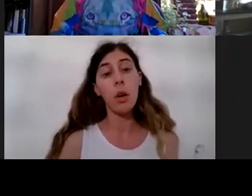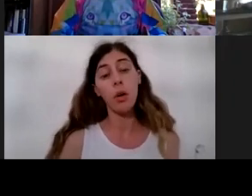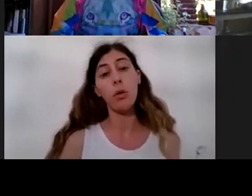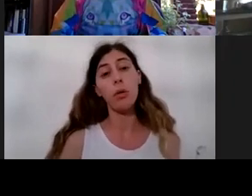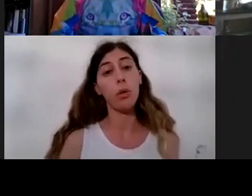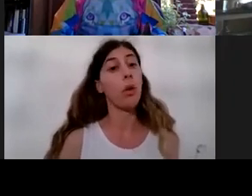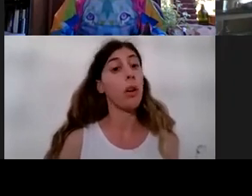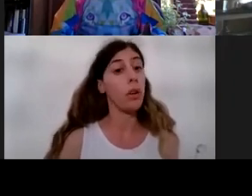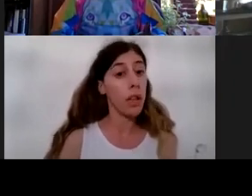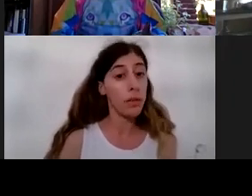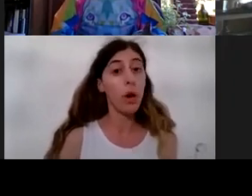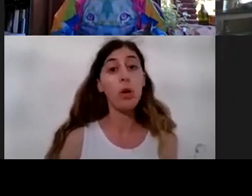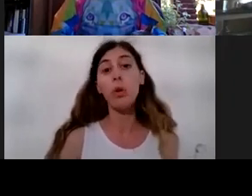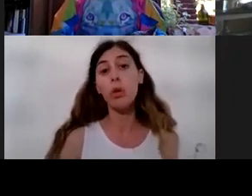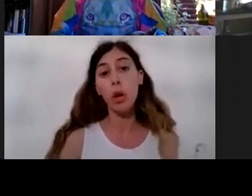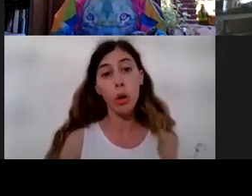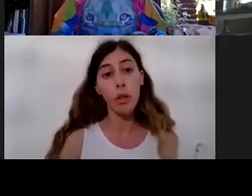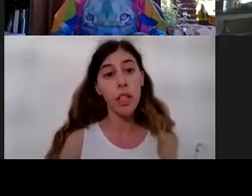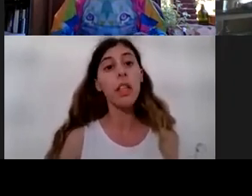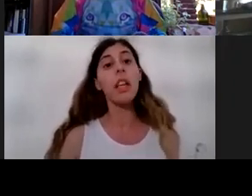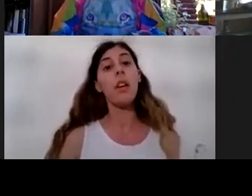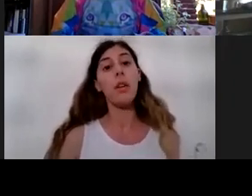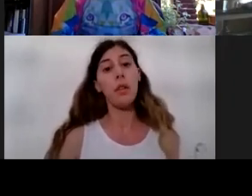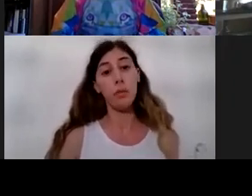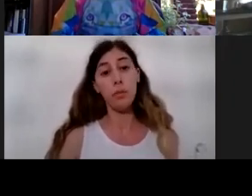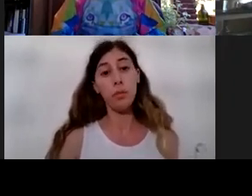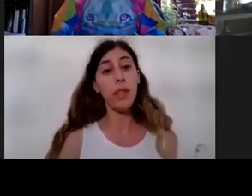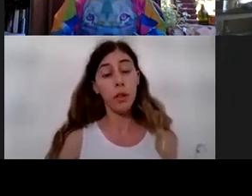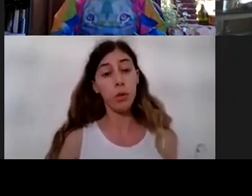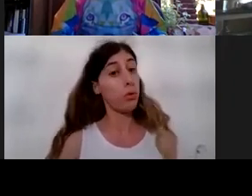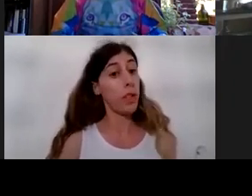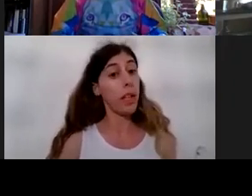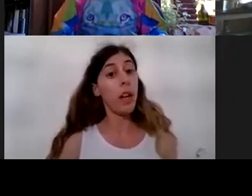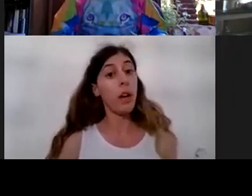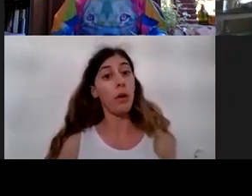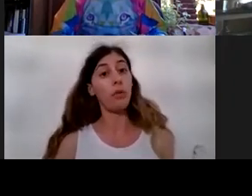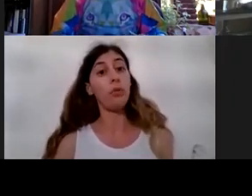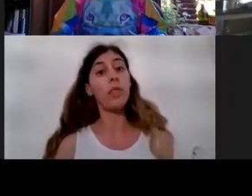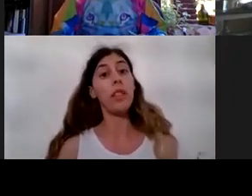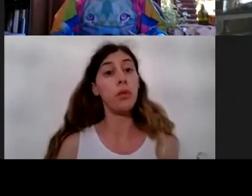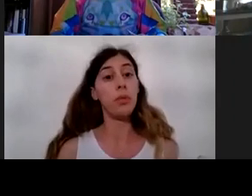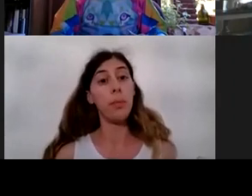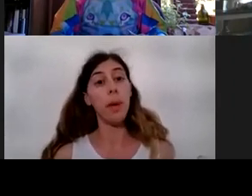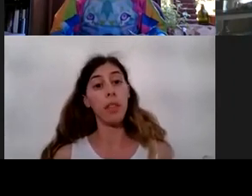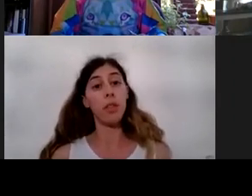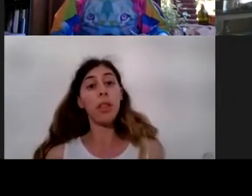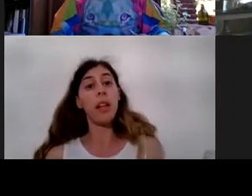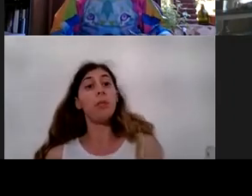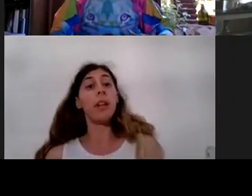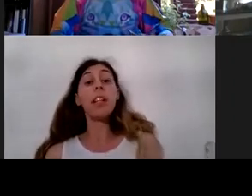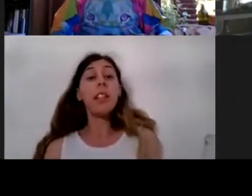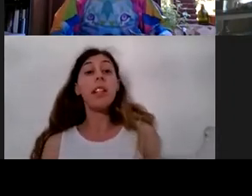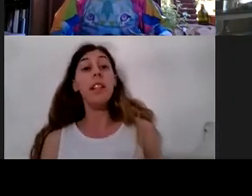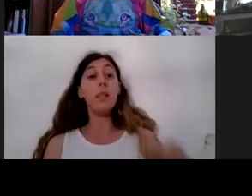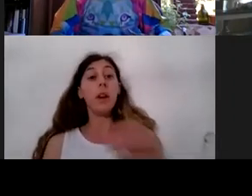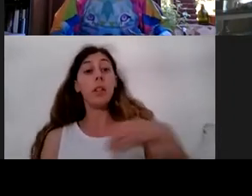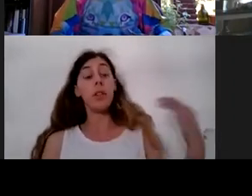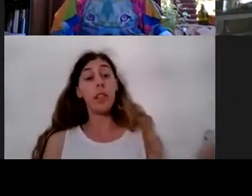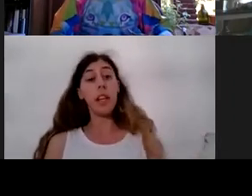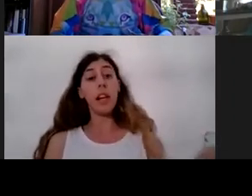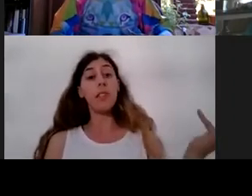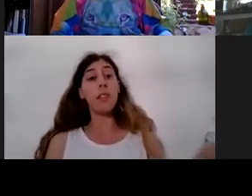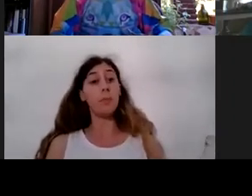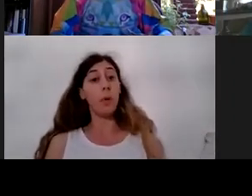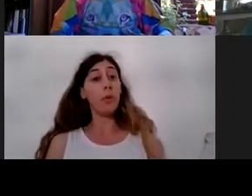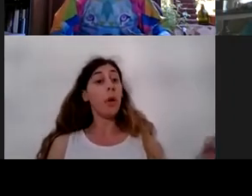of on the logic of these people, and it's been published, Dr. Cuvier, and you could very